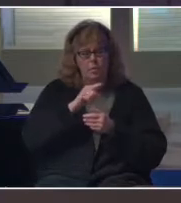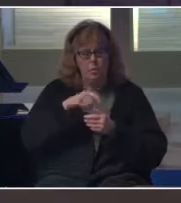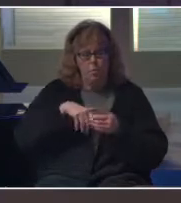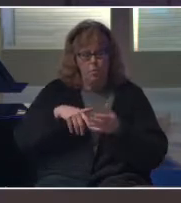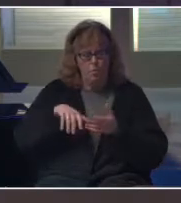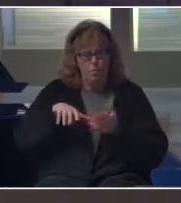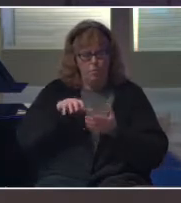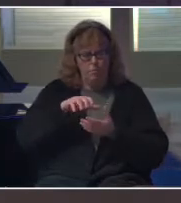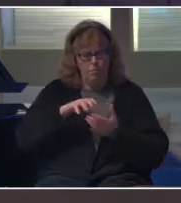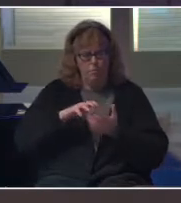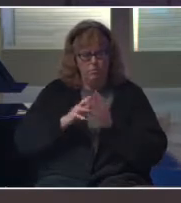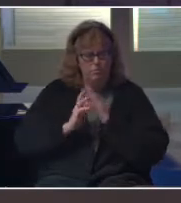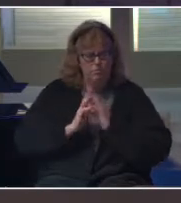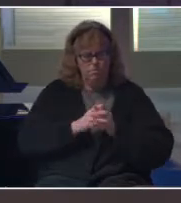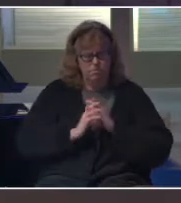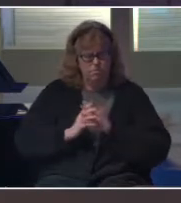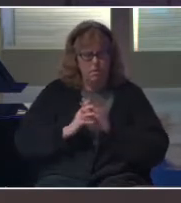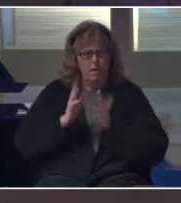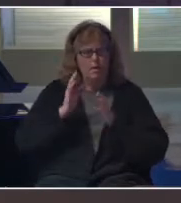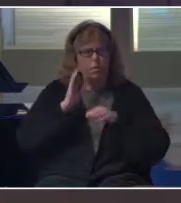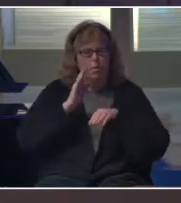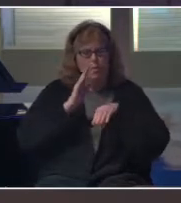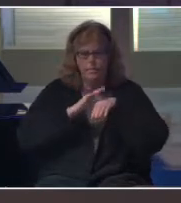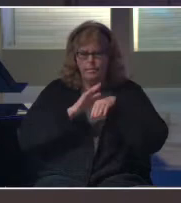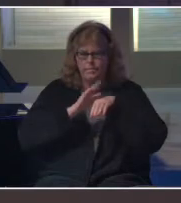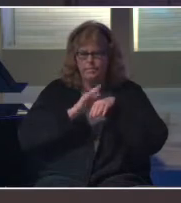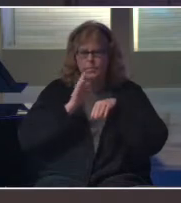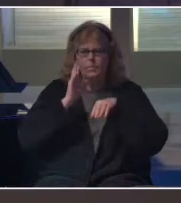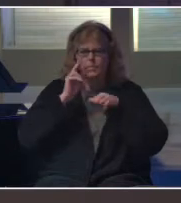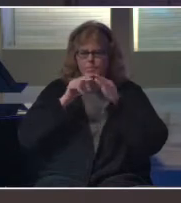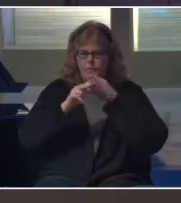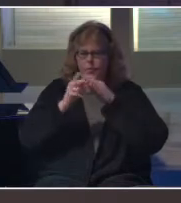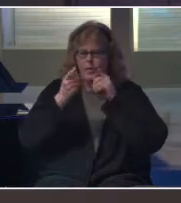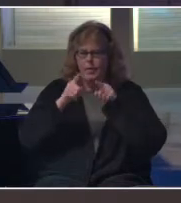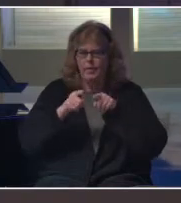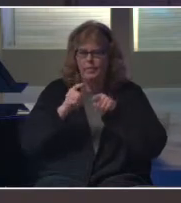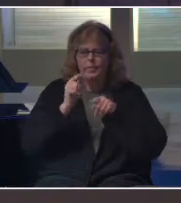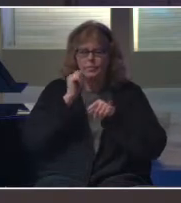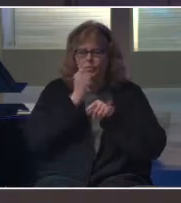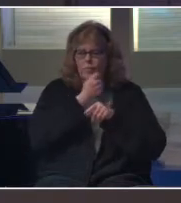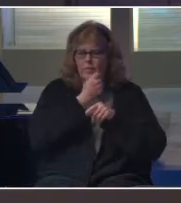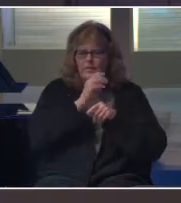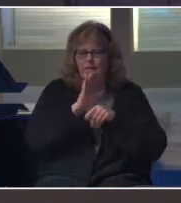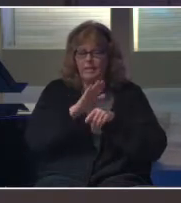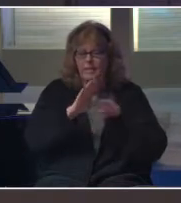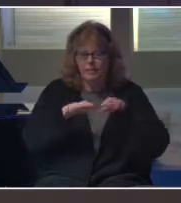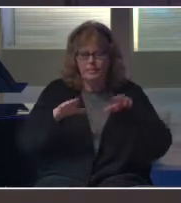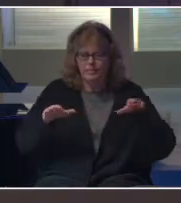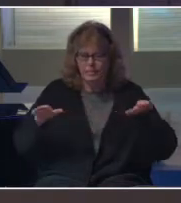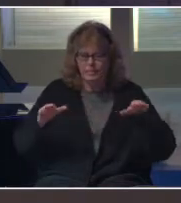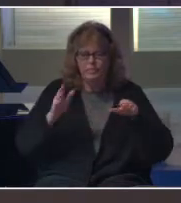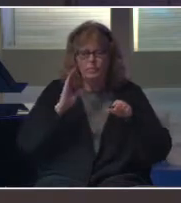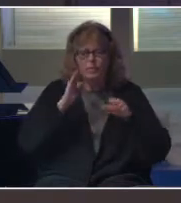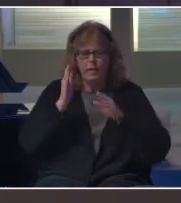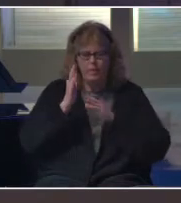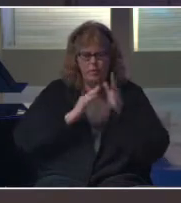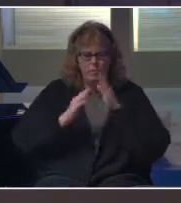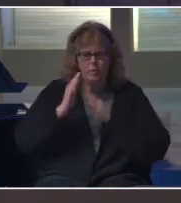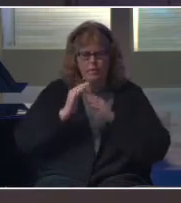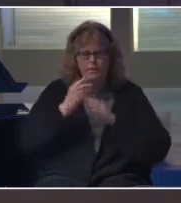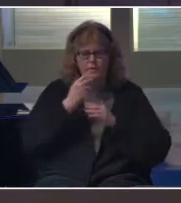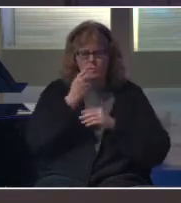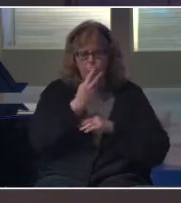womb is a preview of a struggle between the twins and their offspring, their descendants. The Lord says,